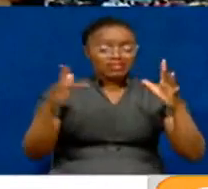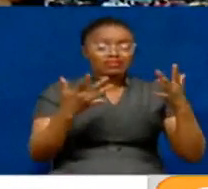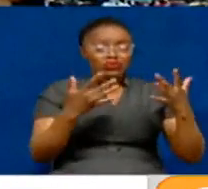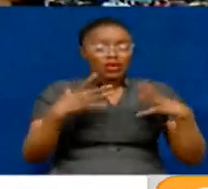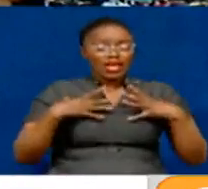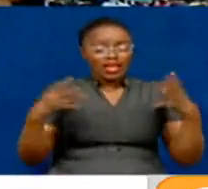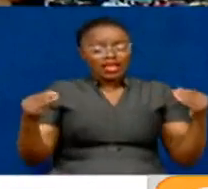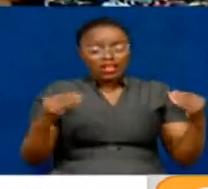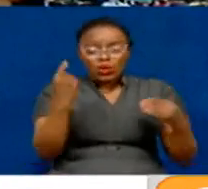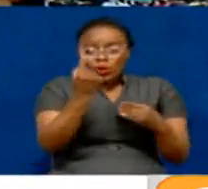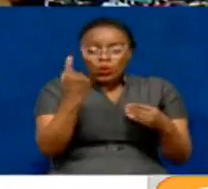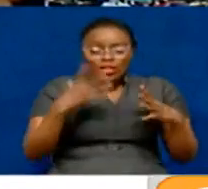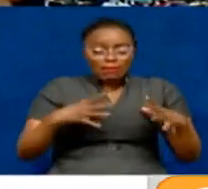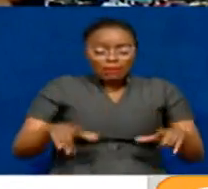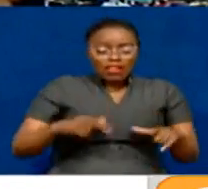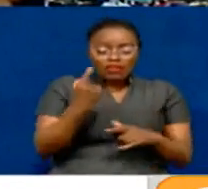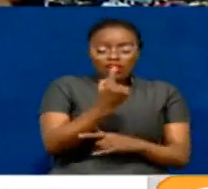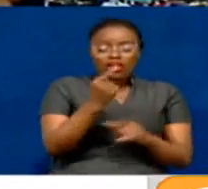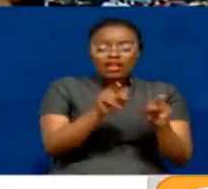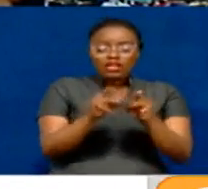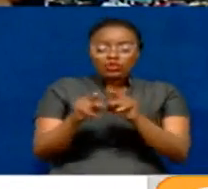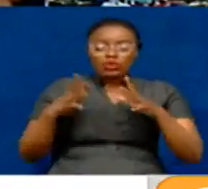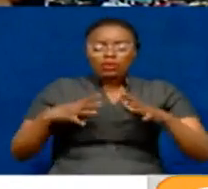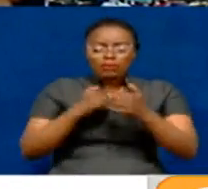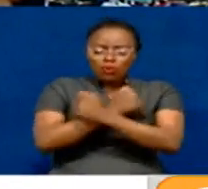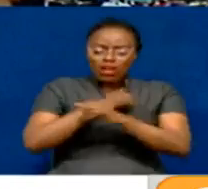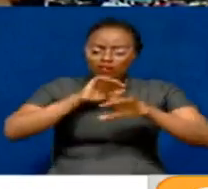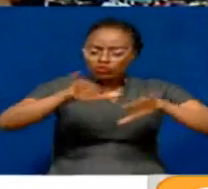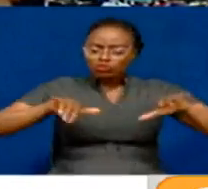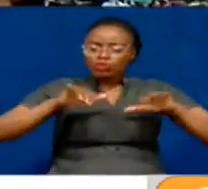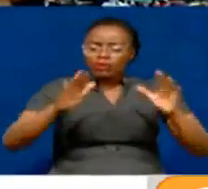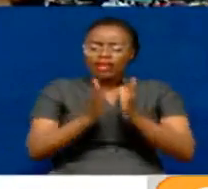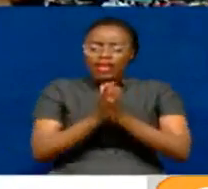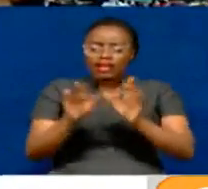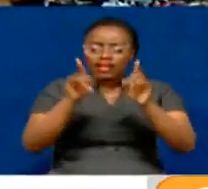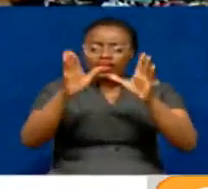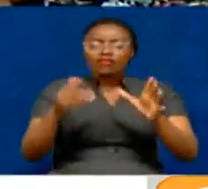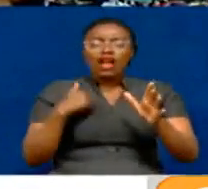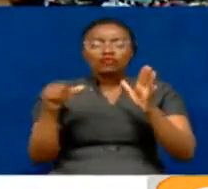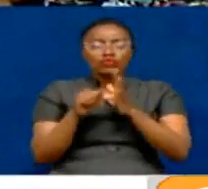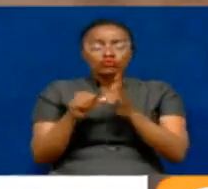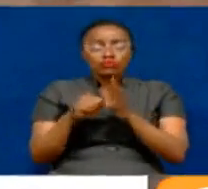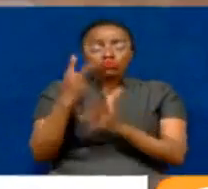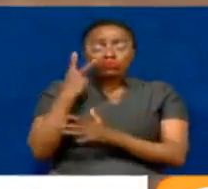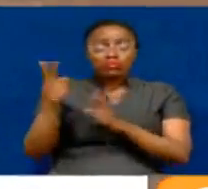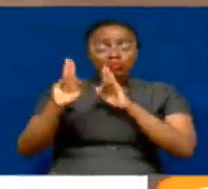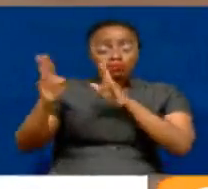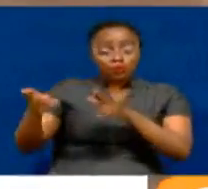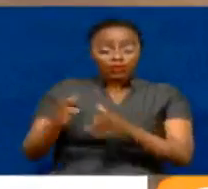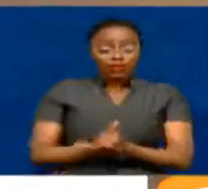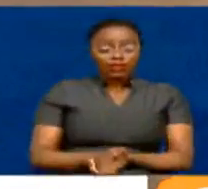for residents but tourists and those who love to swim in the area. Francis Mutalaki with the details.